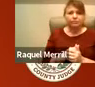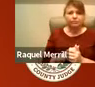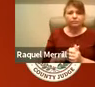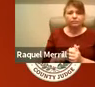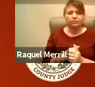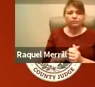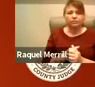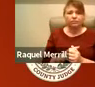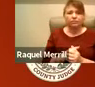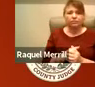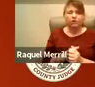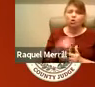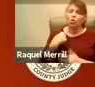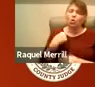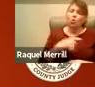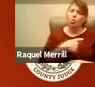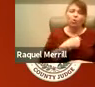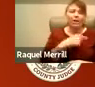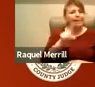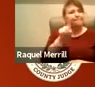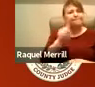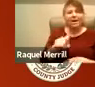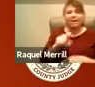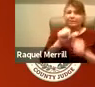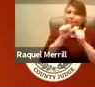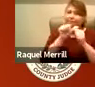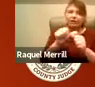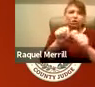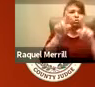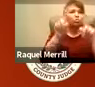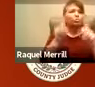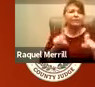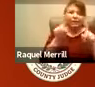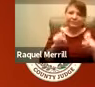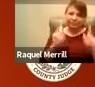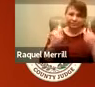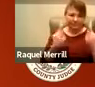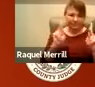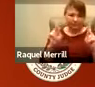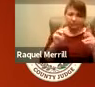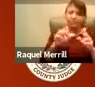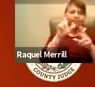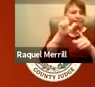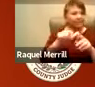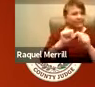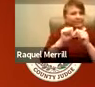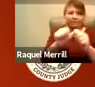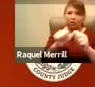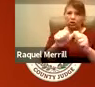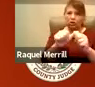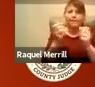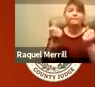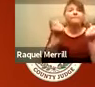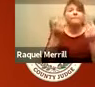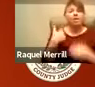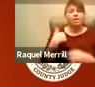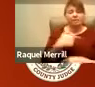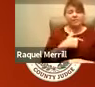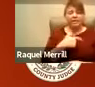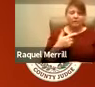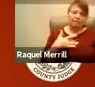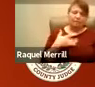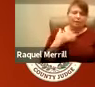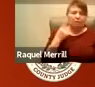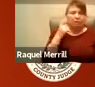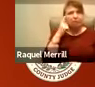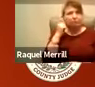is we must continue to test people. A lot of us who have a suspicion that